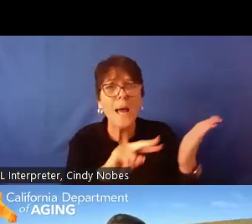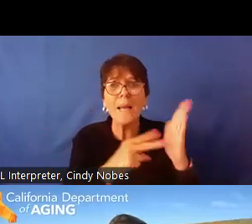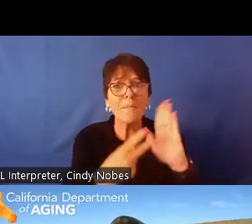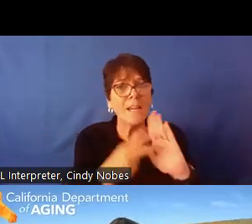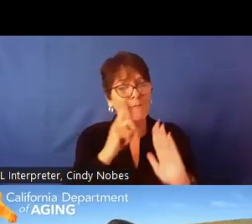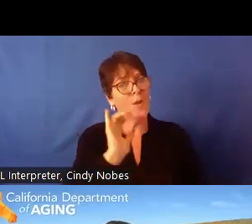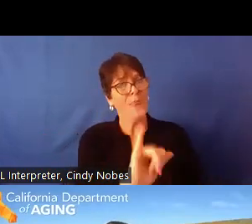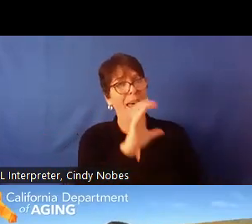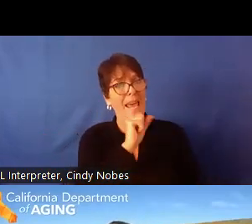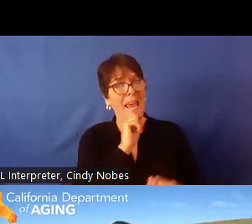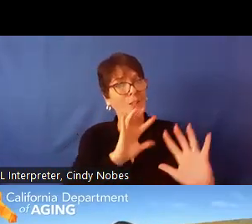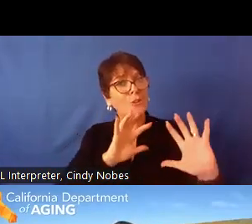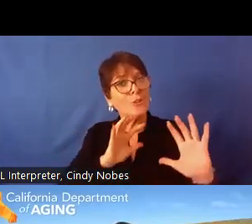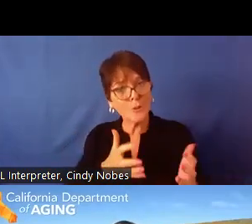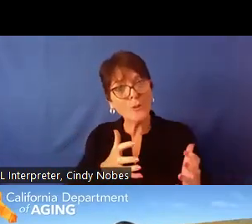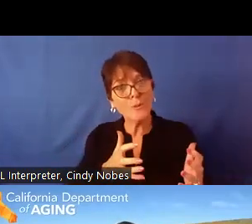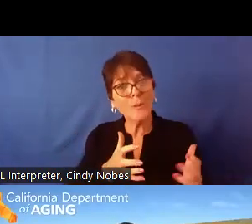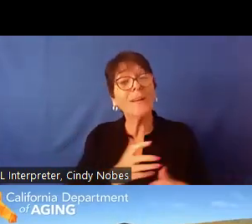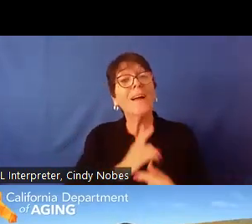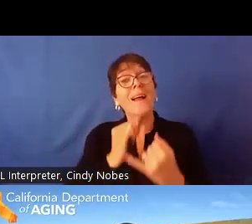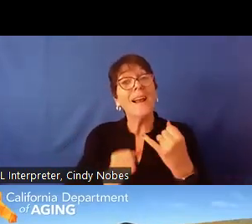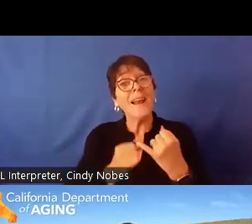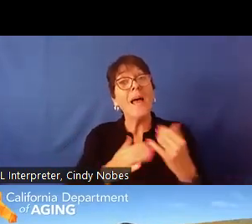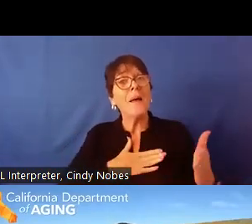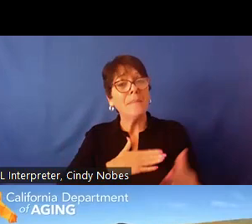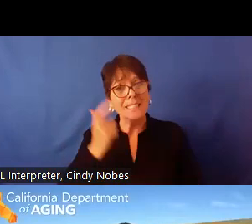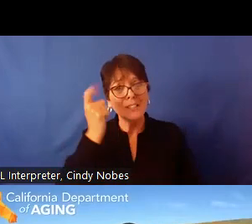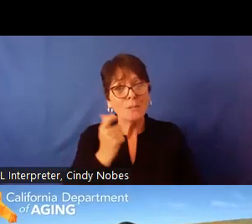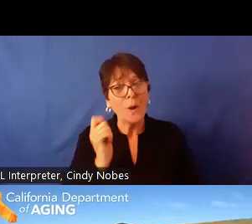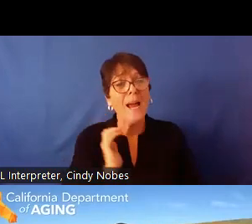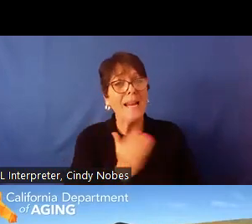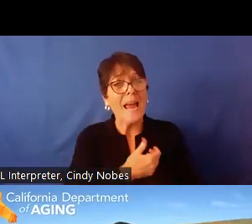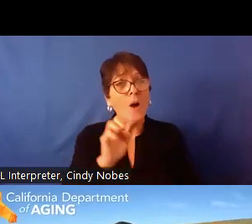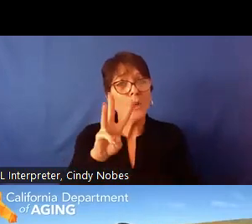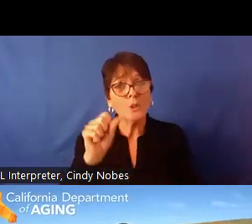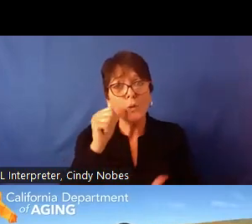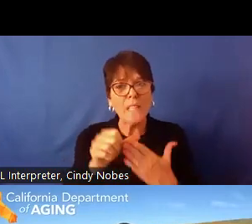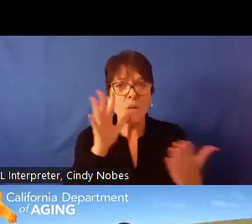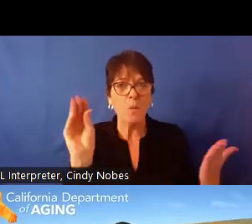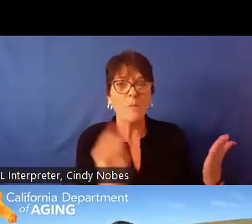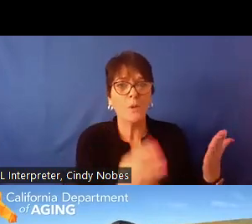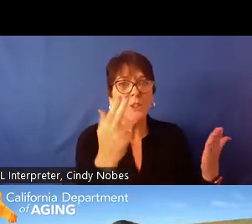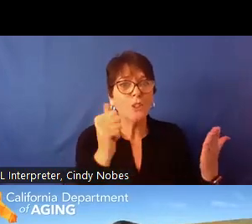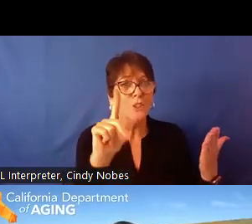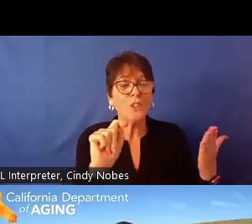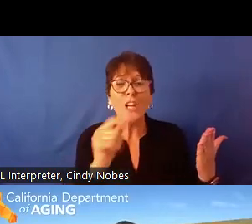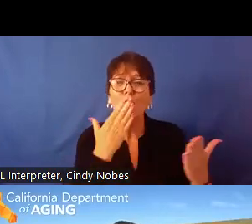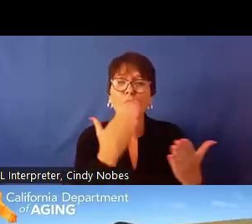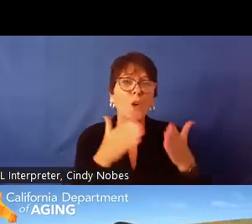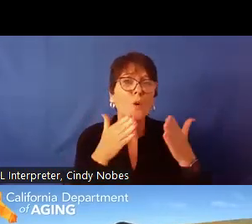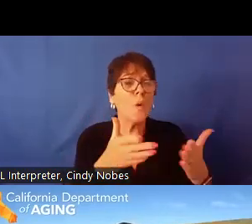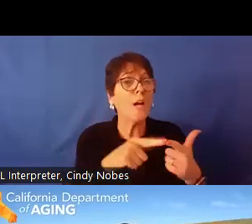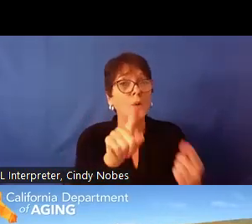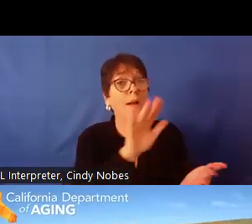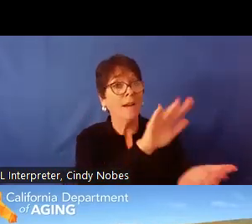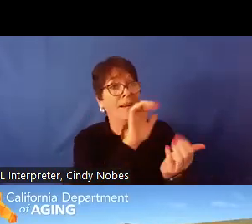audiences. And last, I want to invite you to please subscribe to CDA's newsletter. We'll drop it in the chat. This is a great way to receive